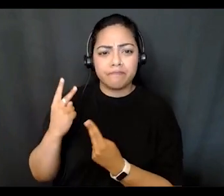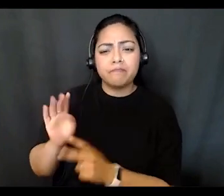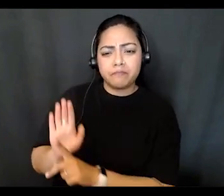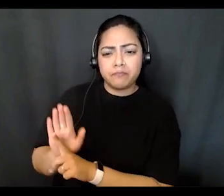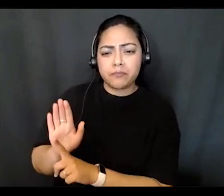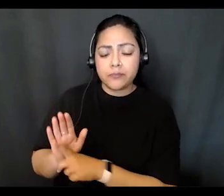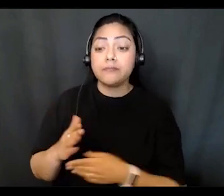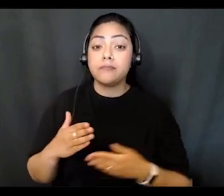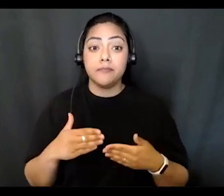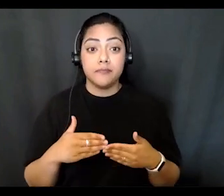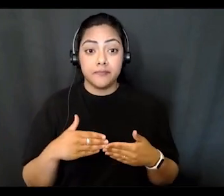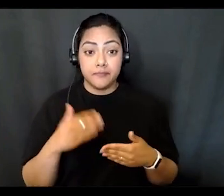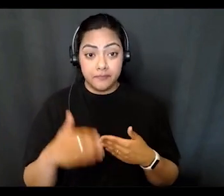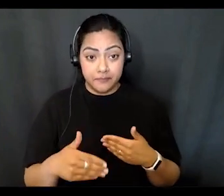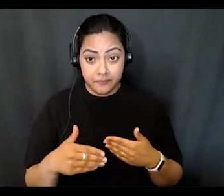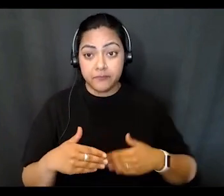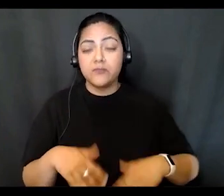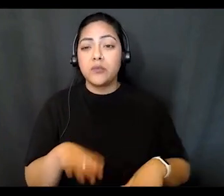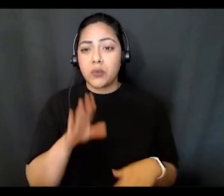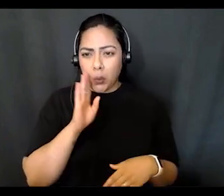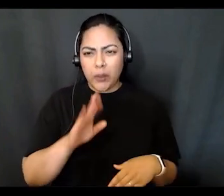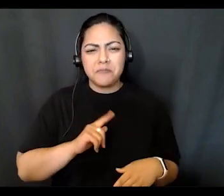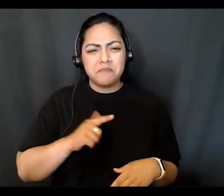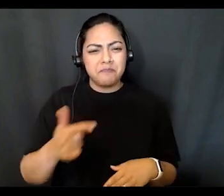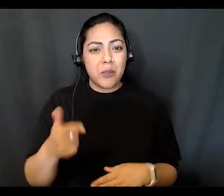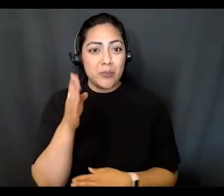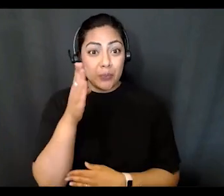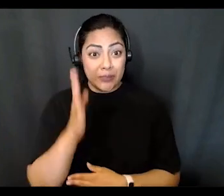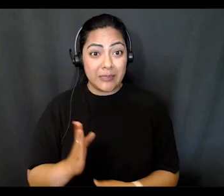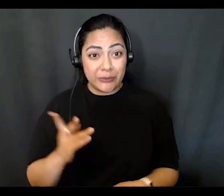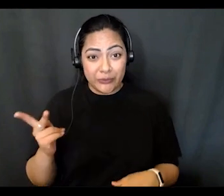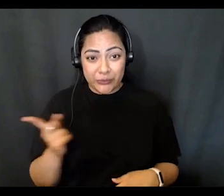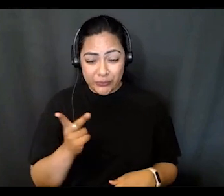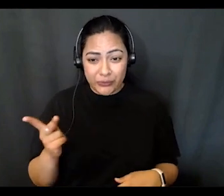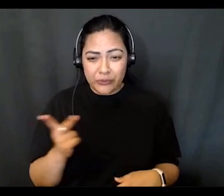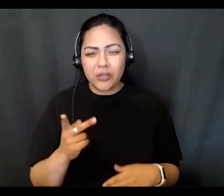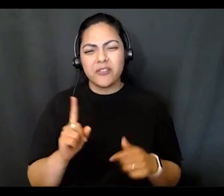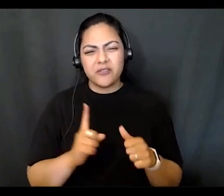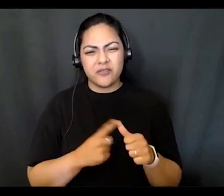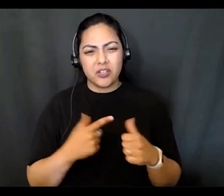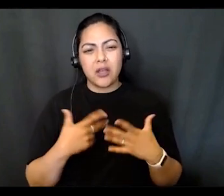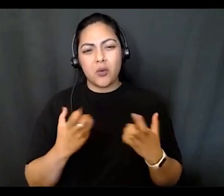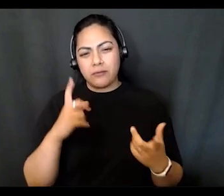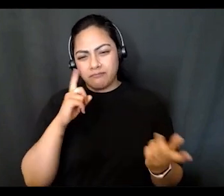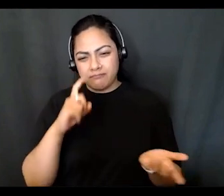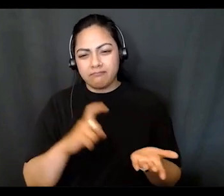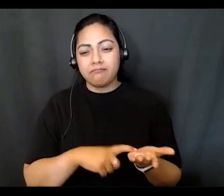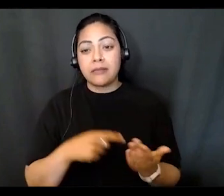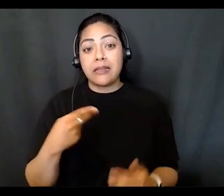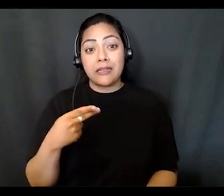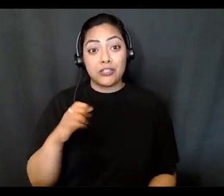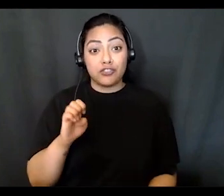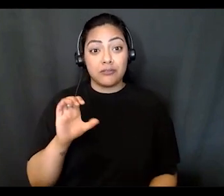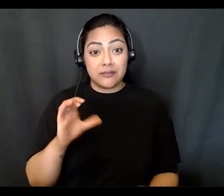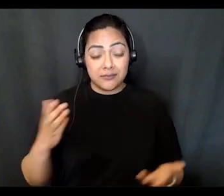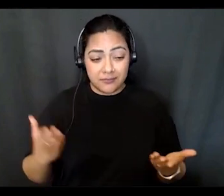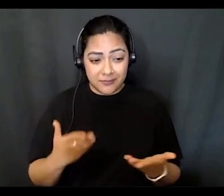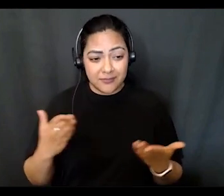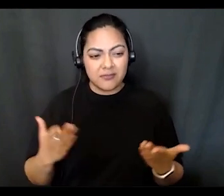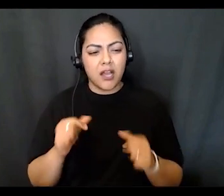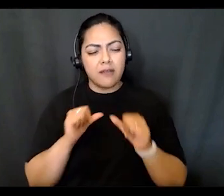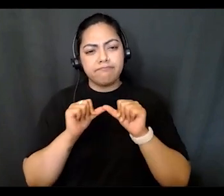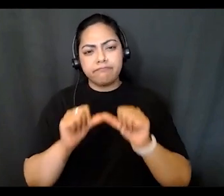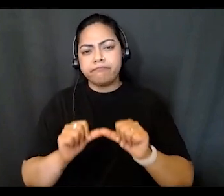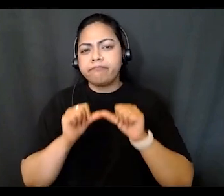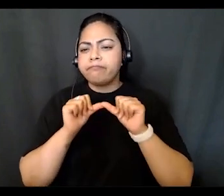And as I get ready to hand over to the presenters for today, I want to acknowledge that at HEC, we are on a continuous journey